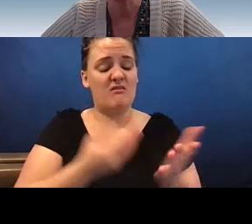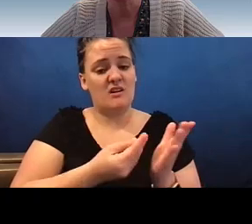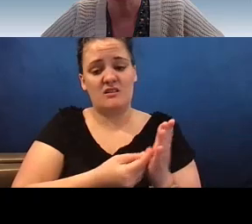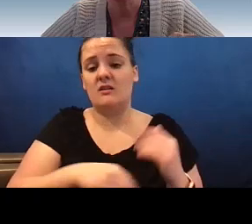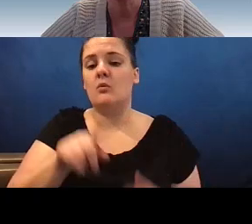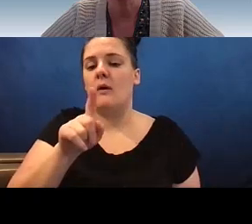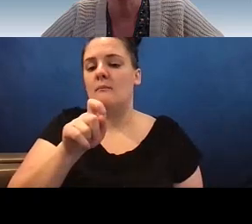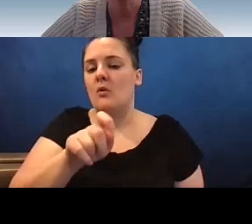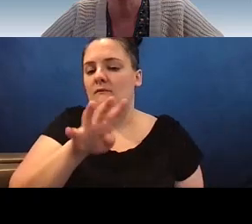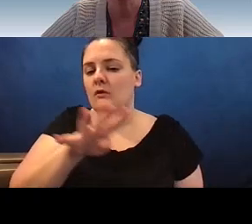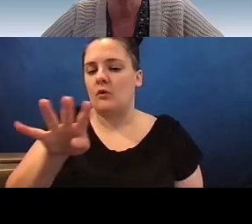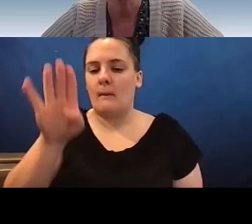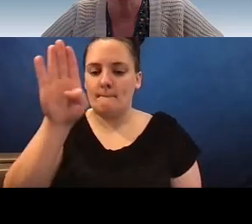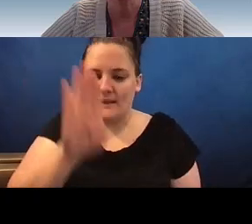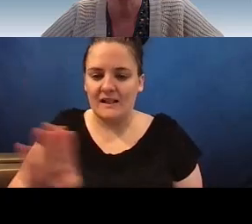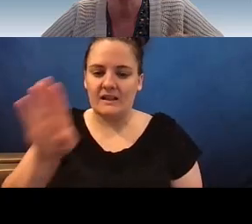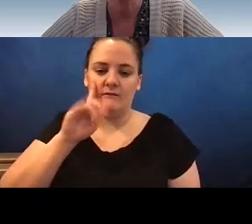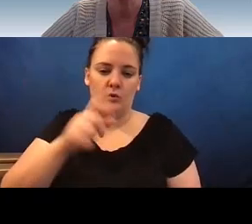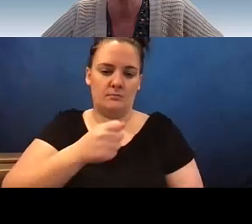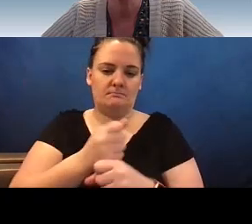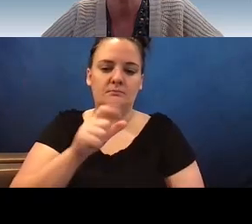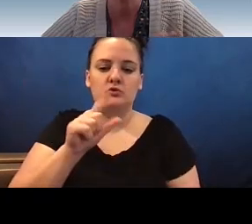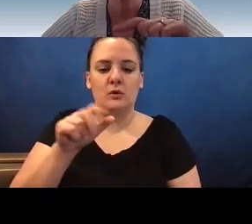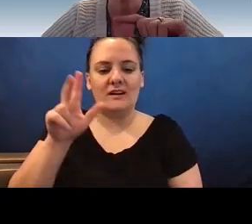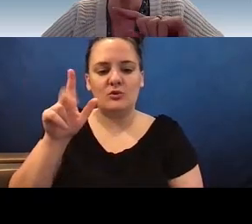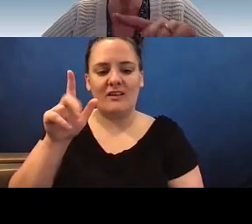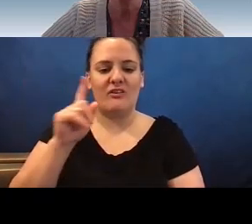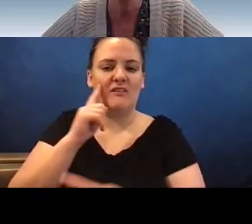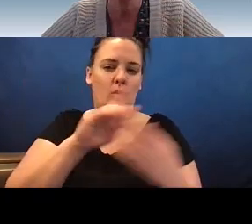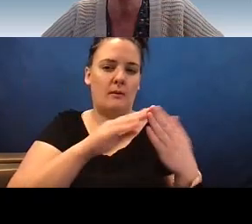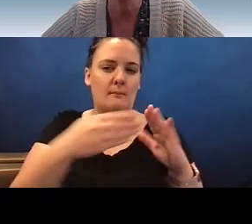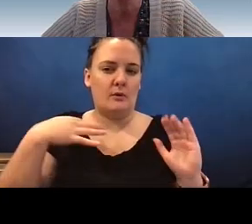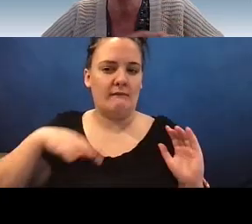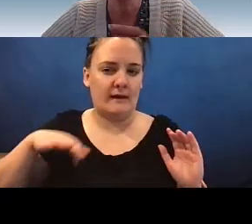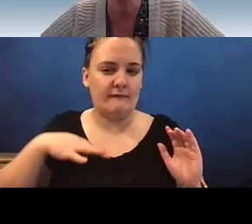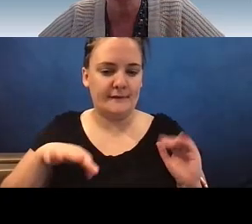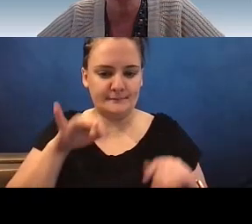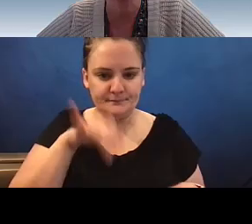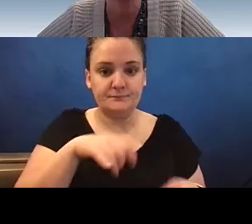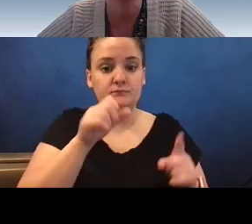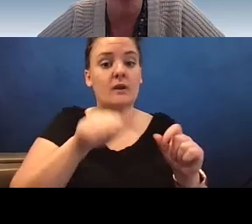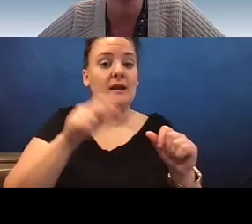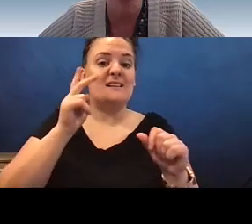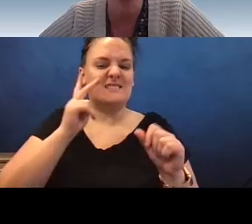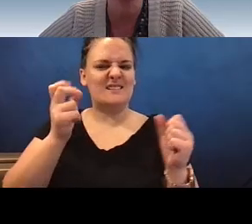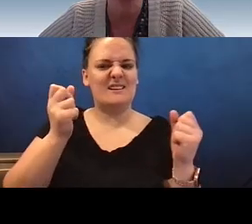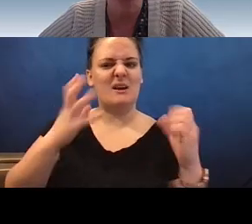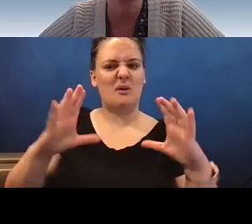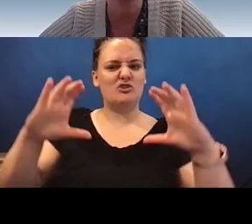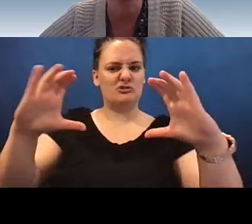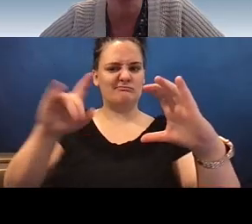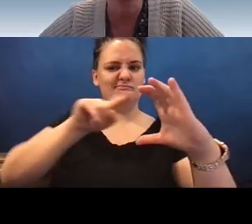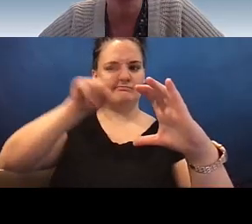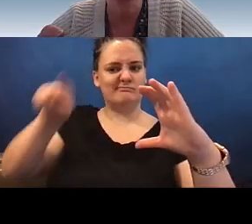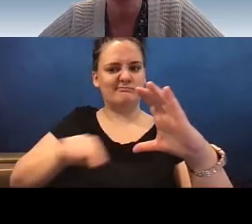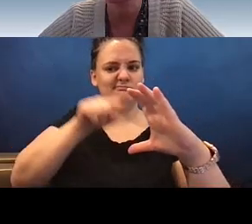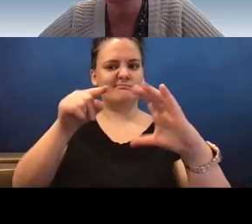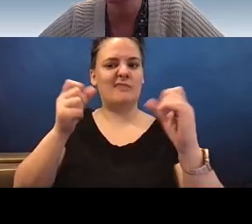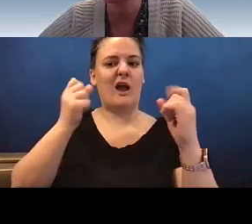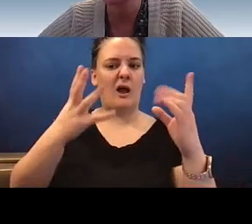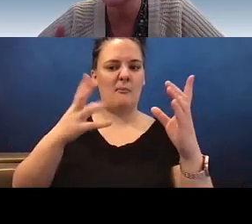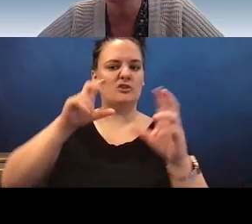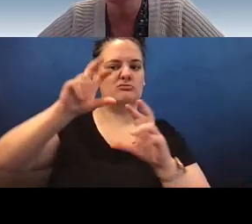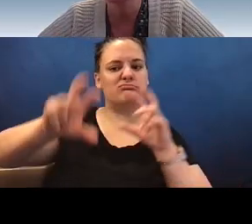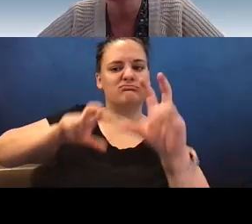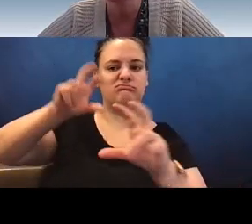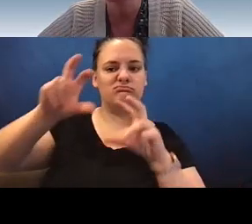different categories, and you can see those in this pie chart. The 1.44 billion in community benefit identified on this